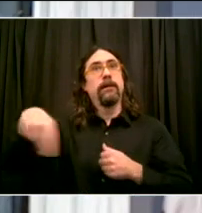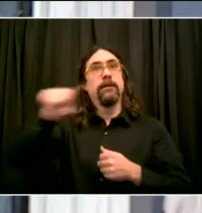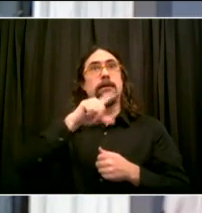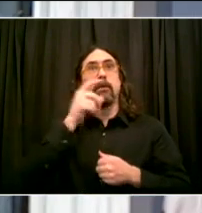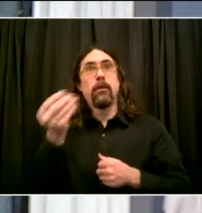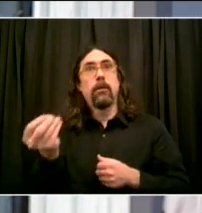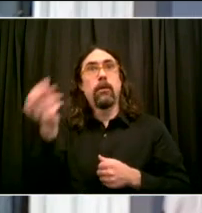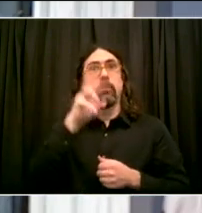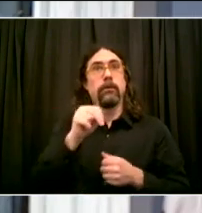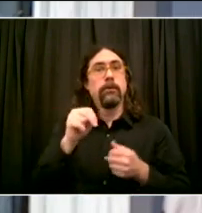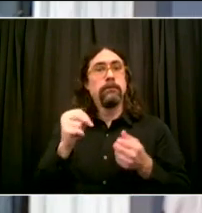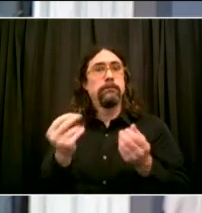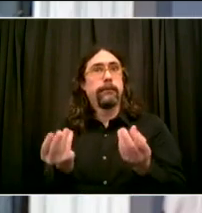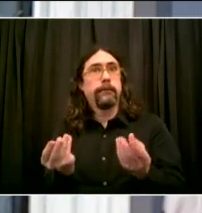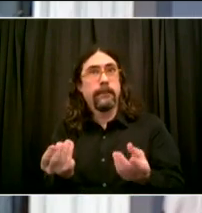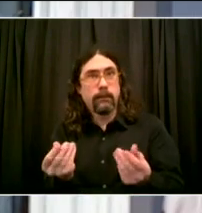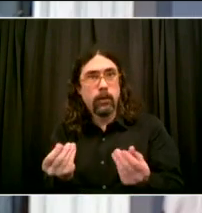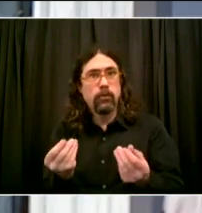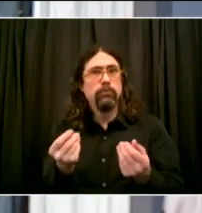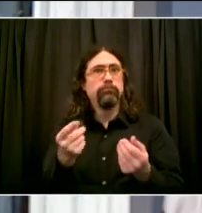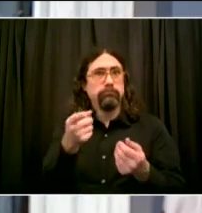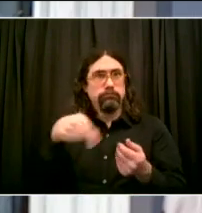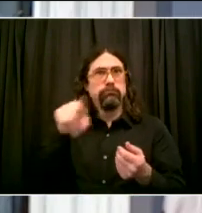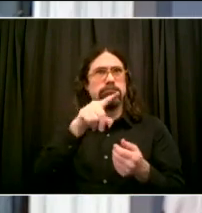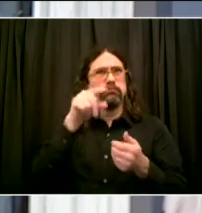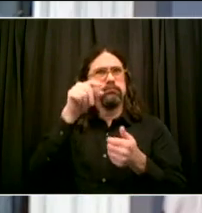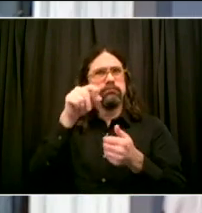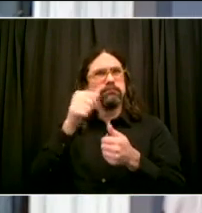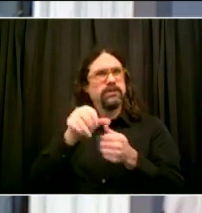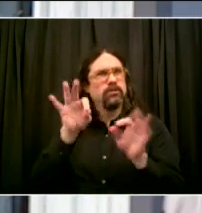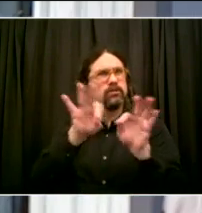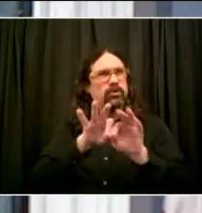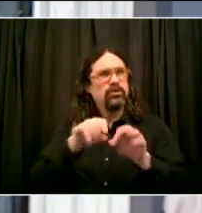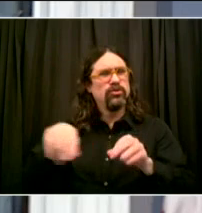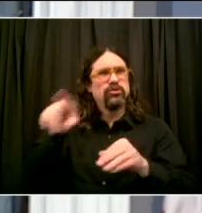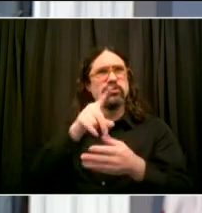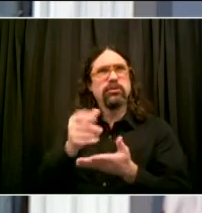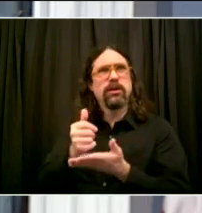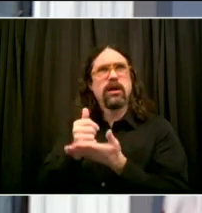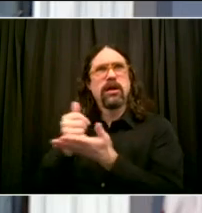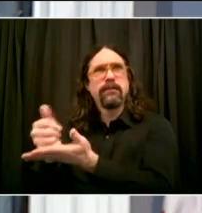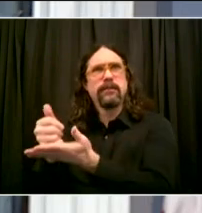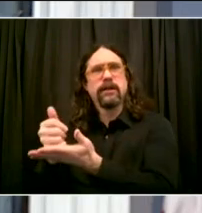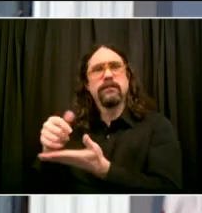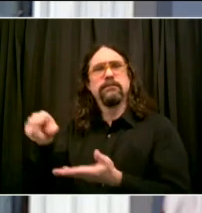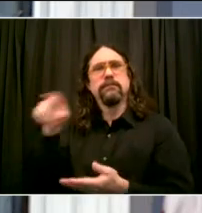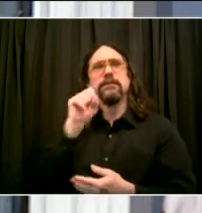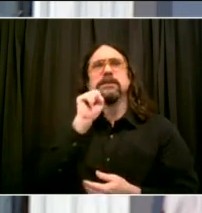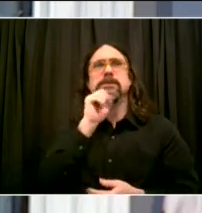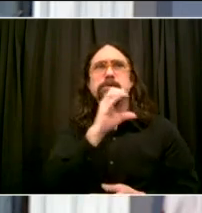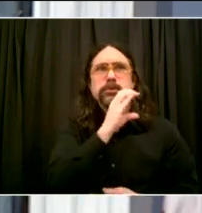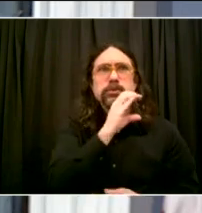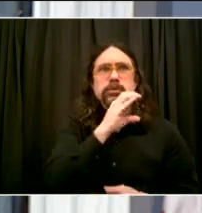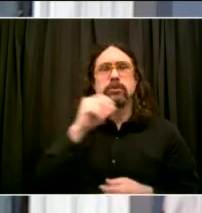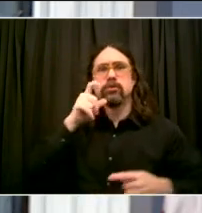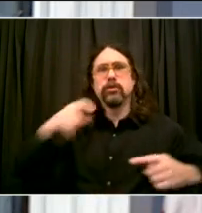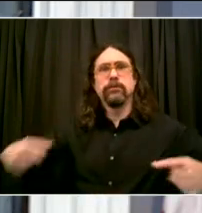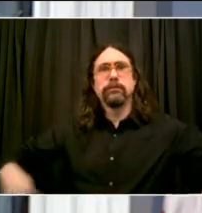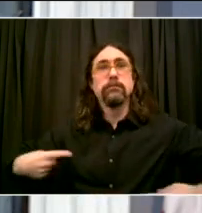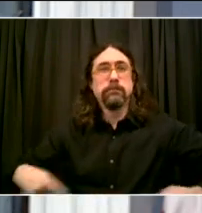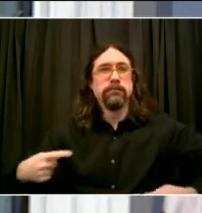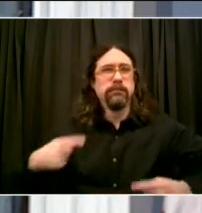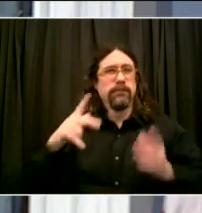wide path for people to be able to walk through. Definitely try to treat the sidewalk. But I also need to stress, I need you to pay attention to where you're putting that